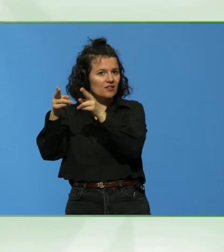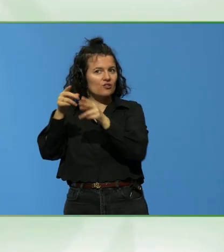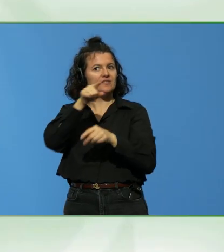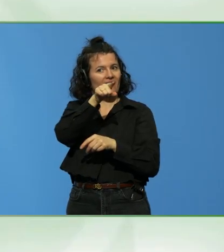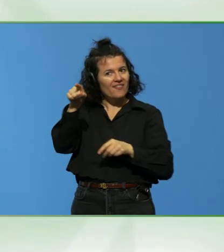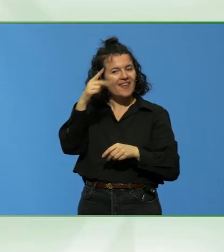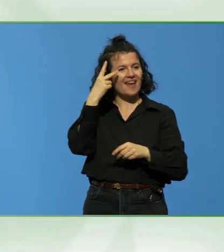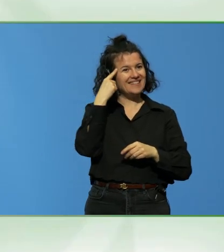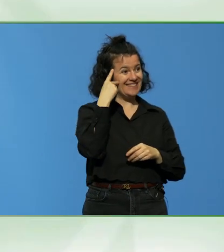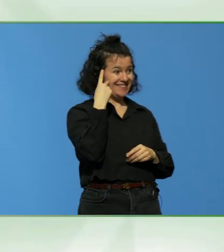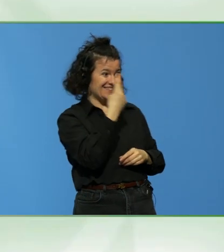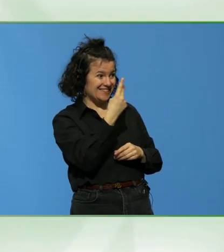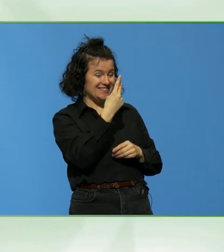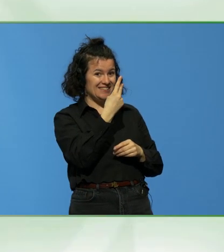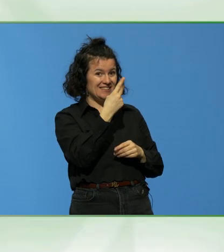important.